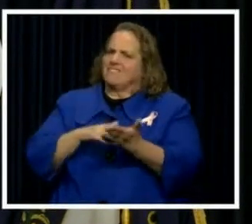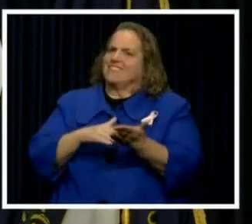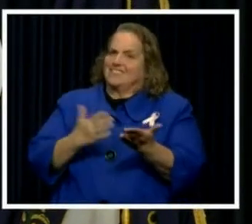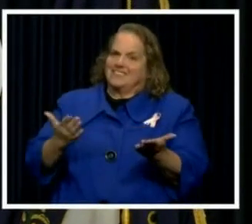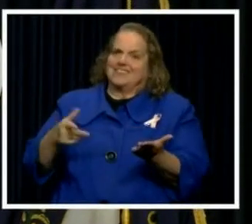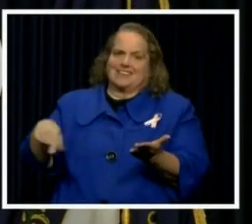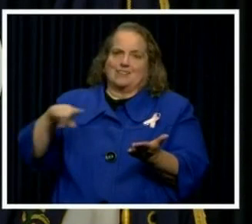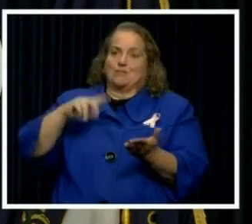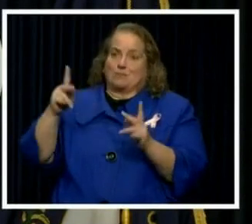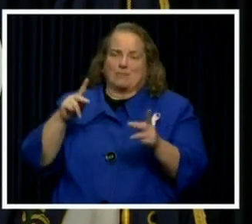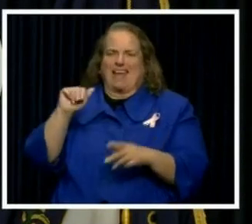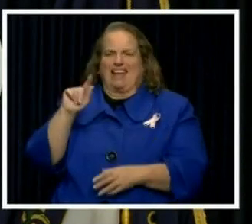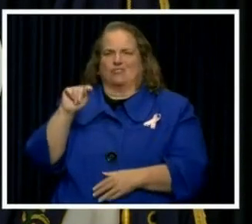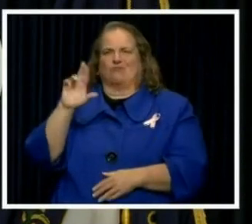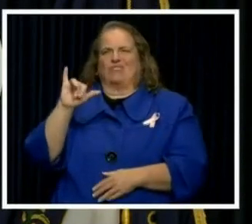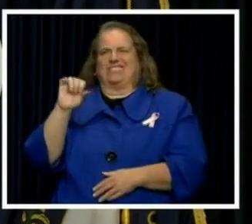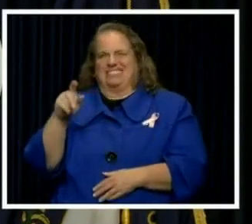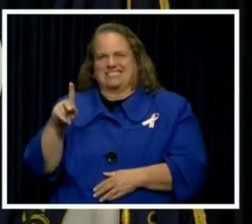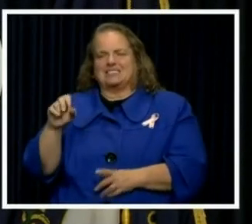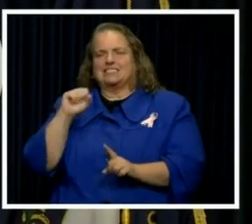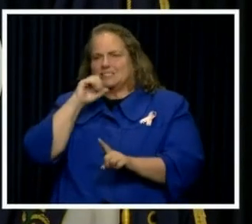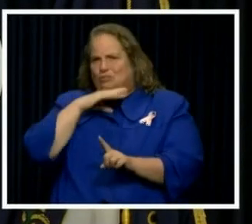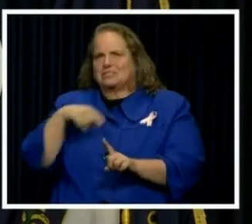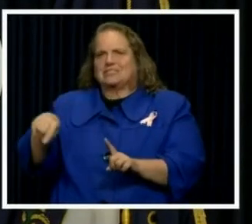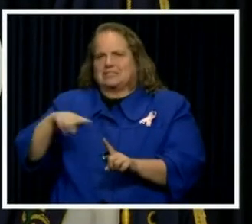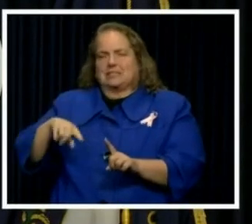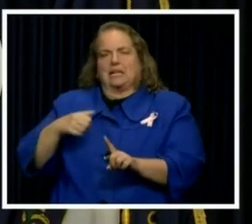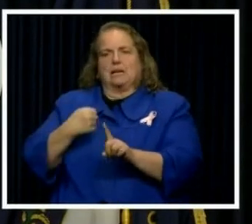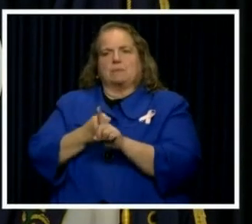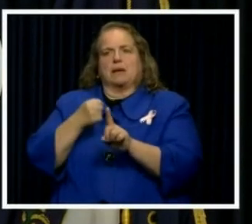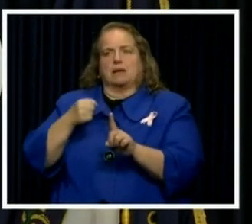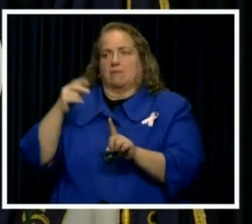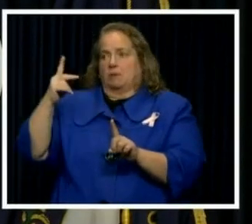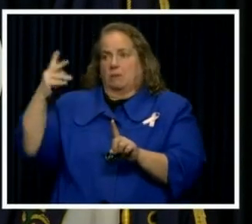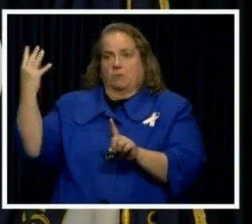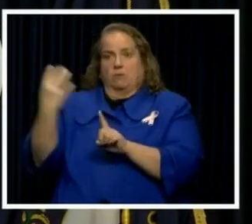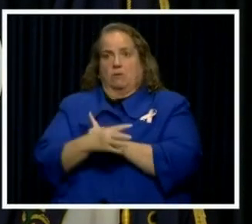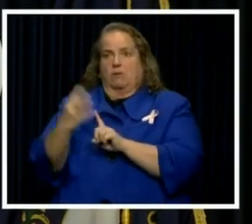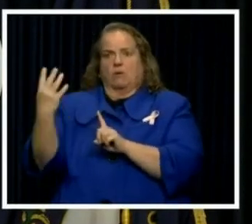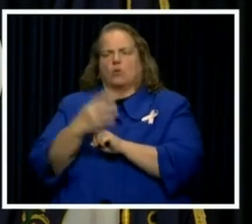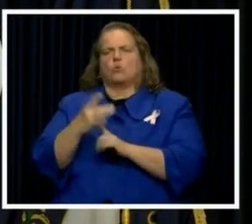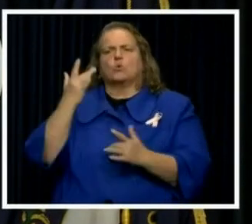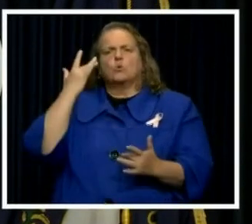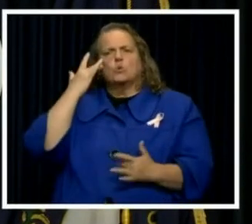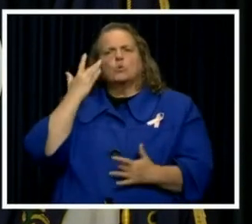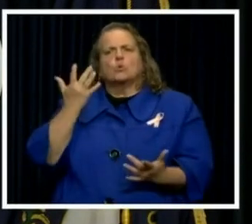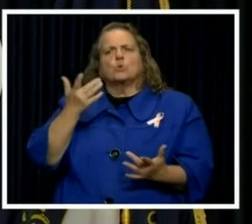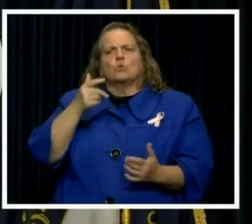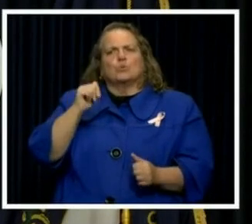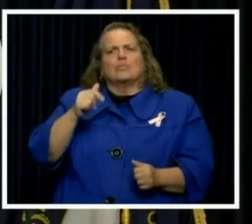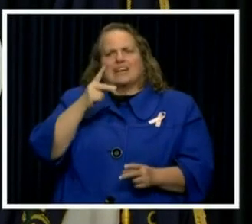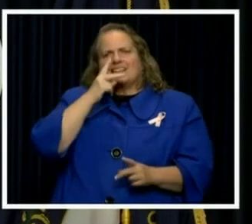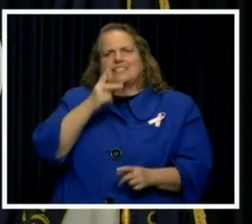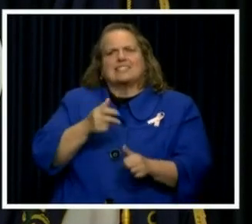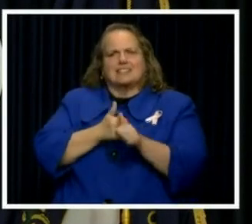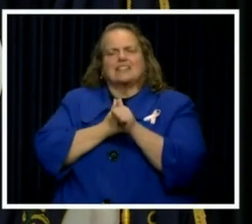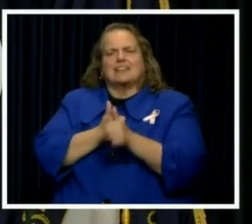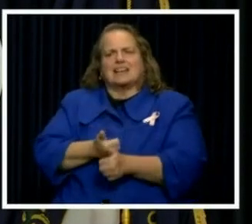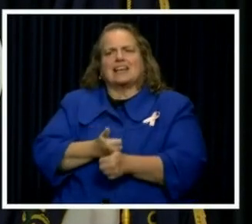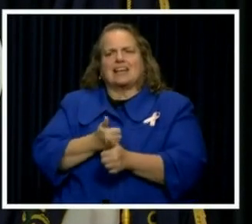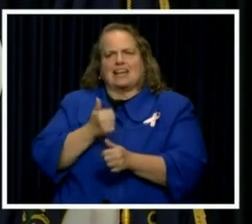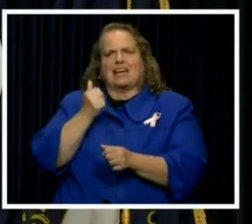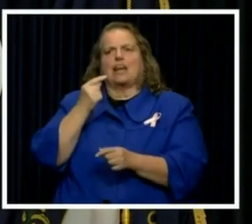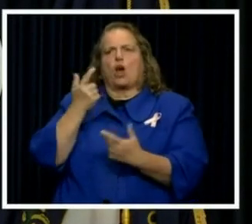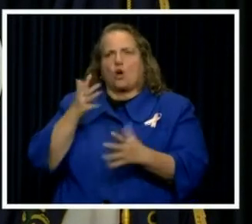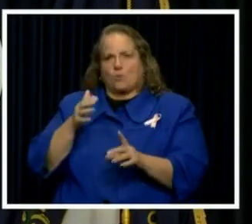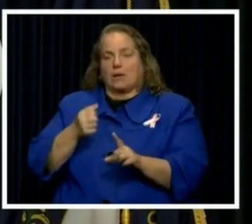our at-risk categories. And so with the impact of the pandemic, as many of you are already tracking, it already has